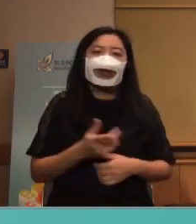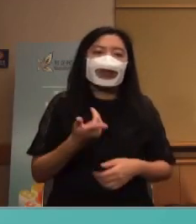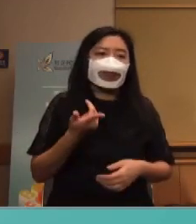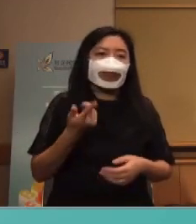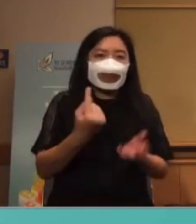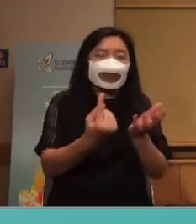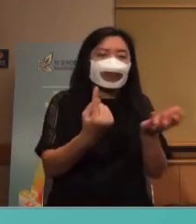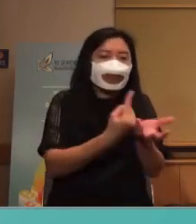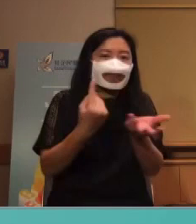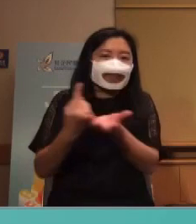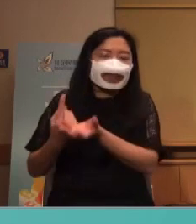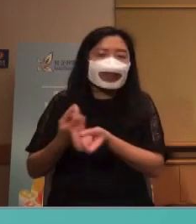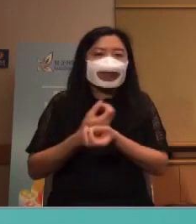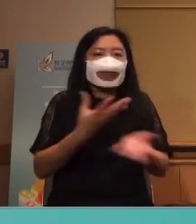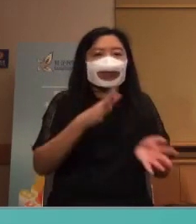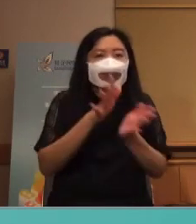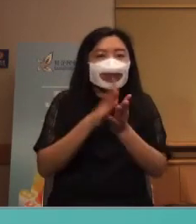it.